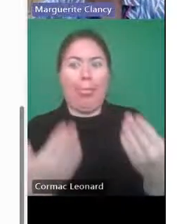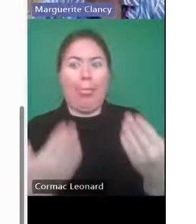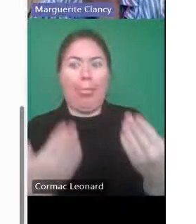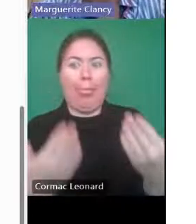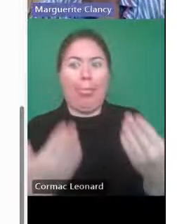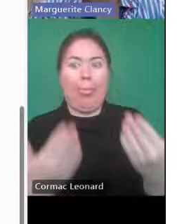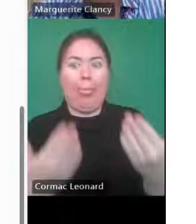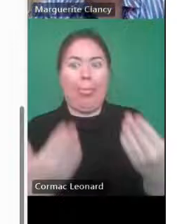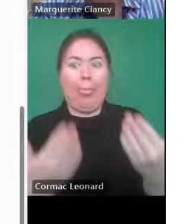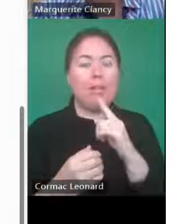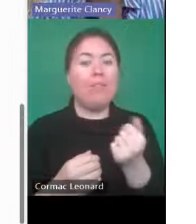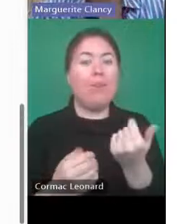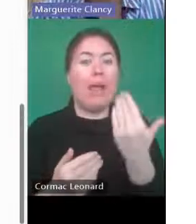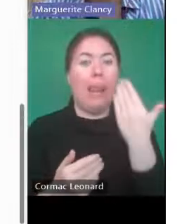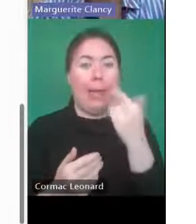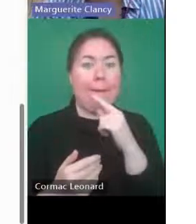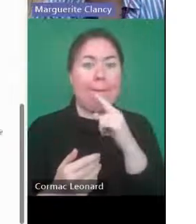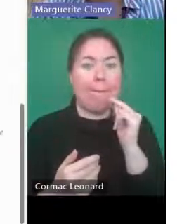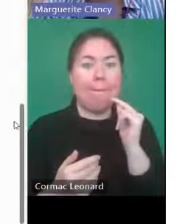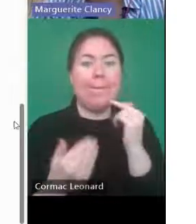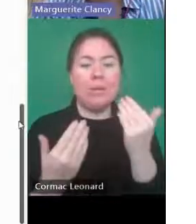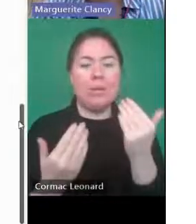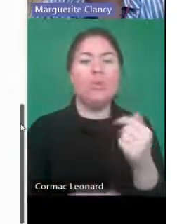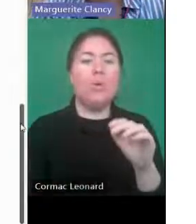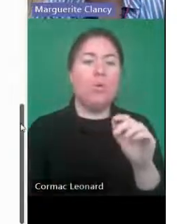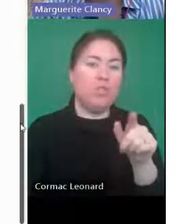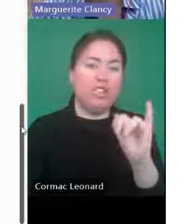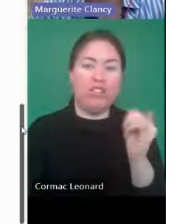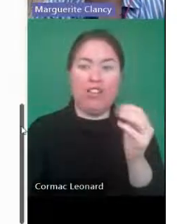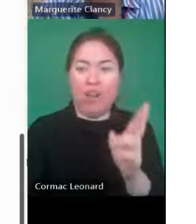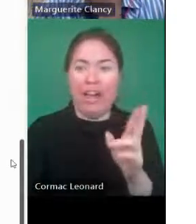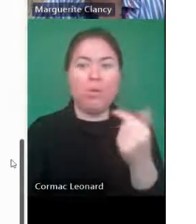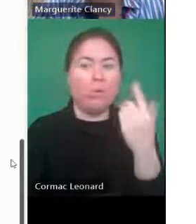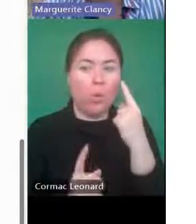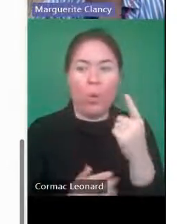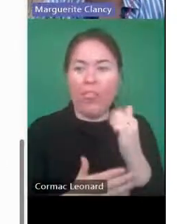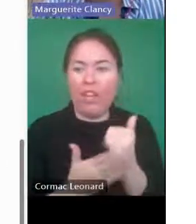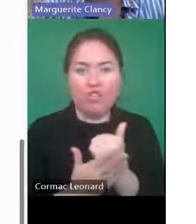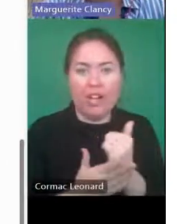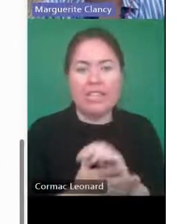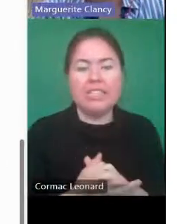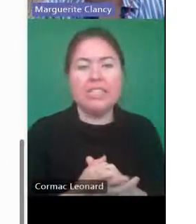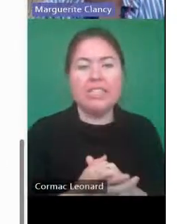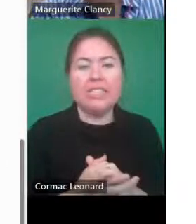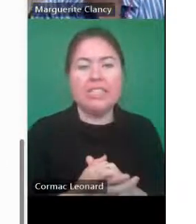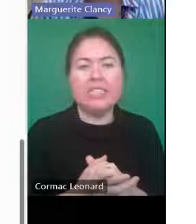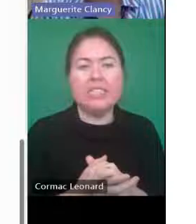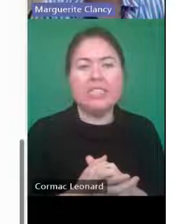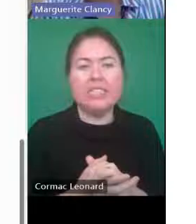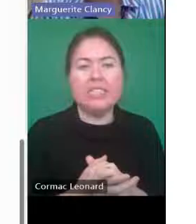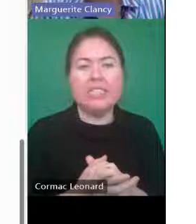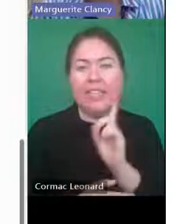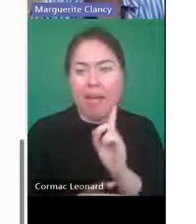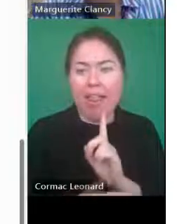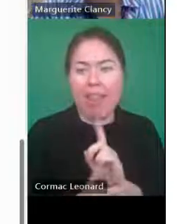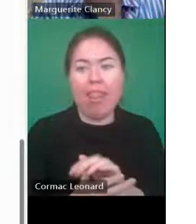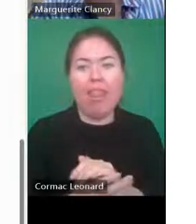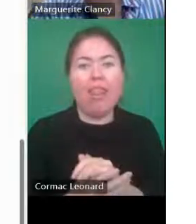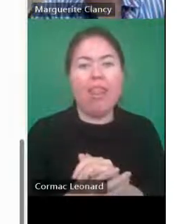Jane Ryan. In this case, we don't have an address for Jane. She's female, and